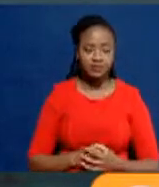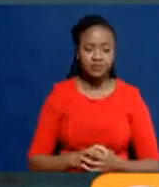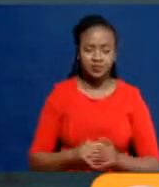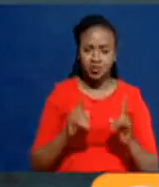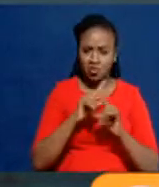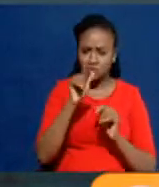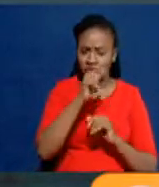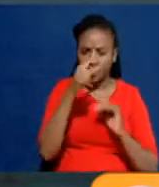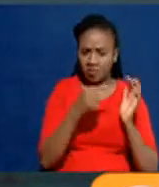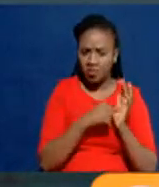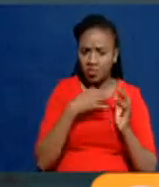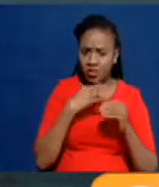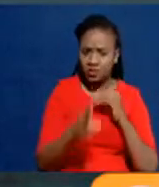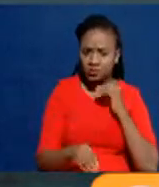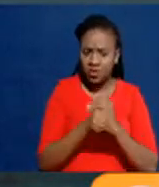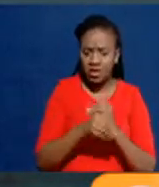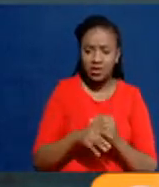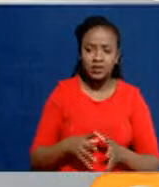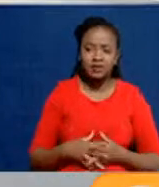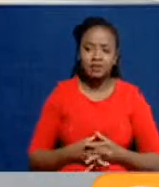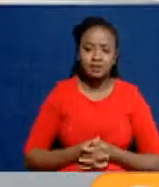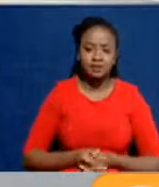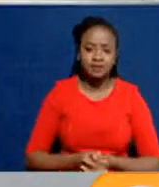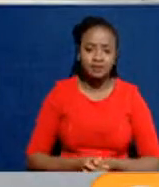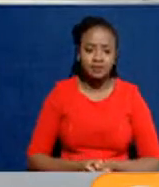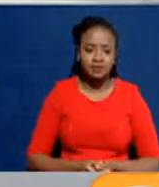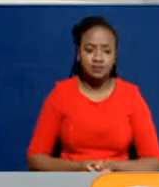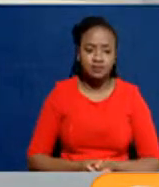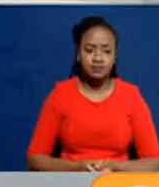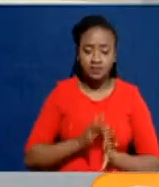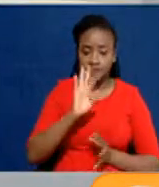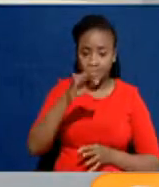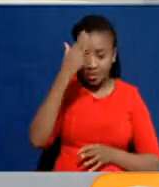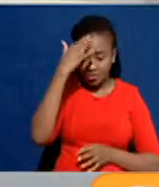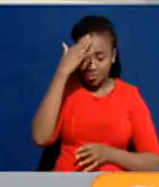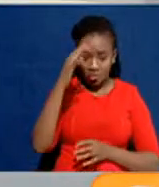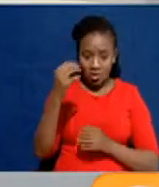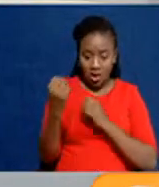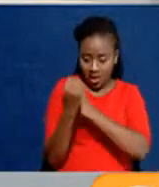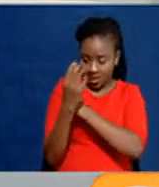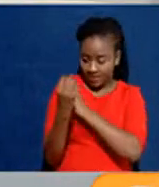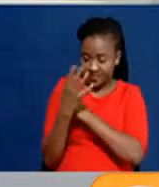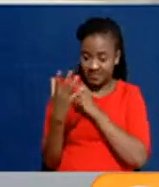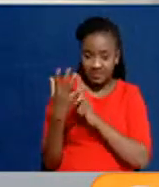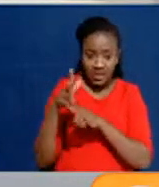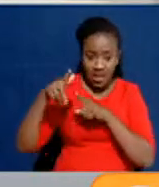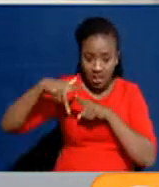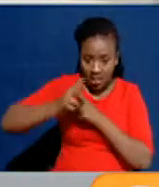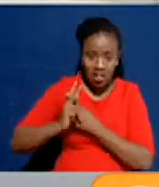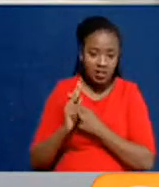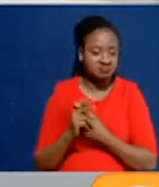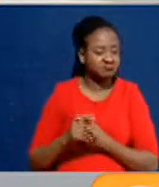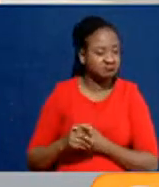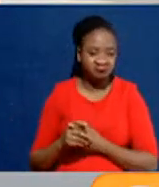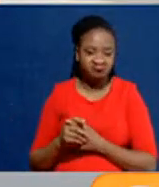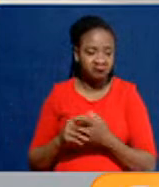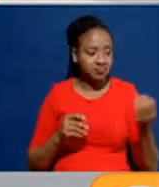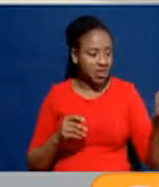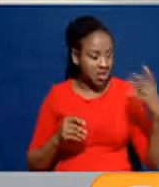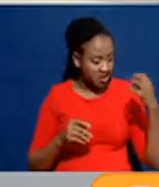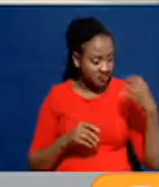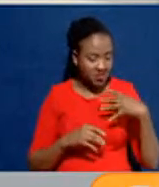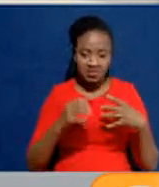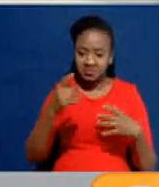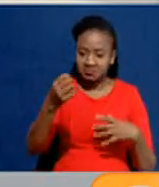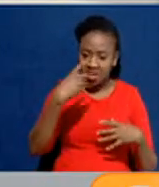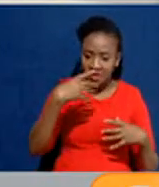one on advice. Yeah. You see, advice is not binding. The president receives all manner of